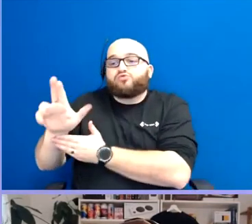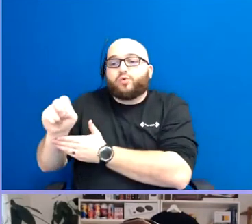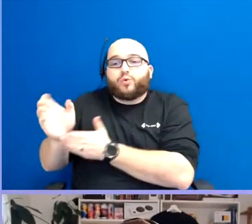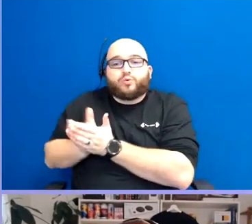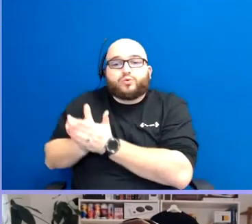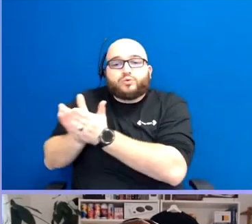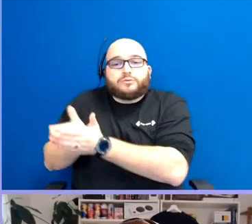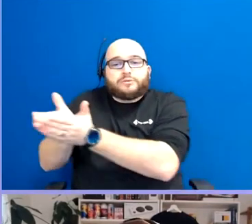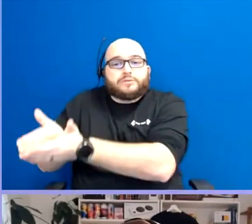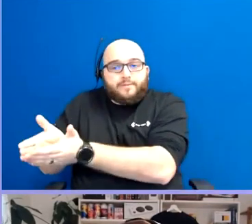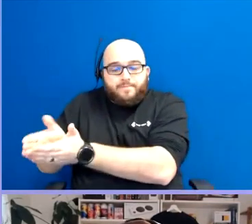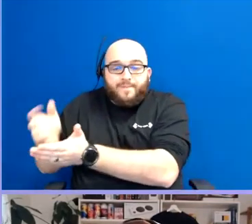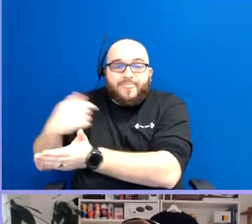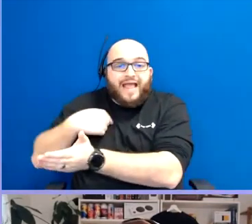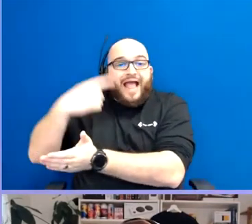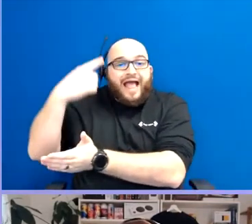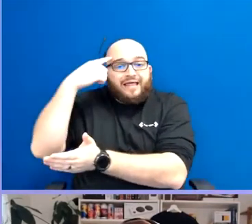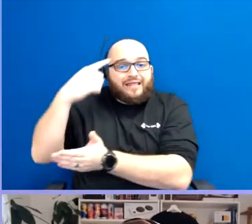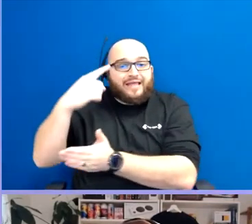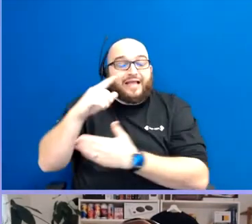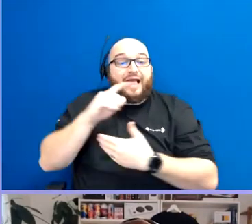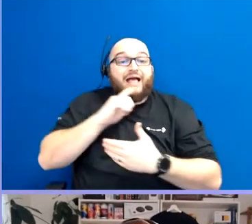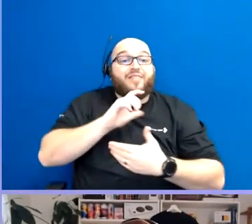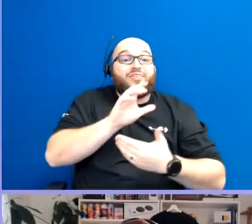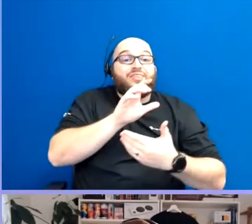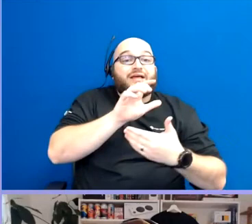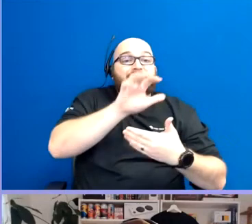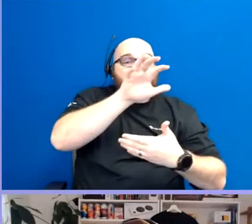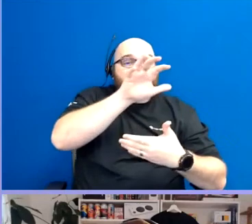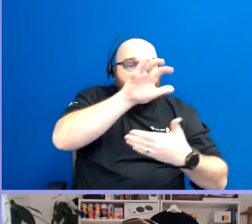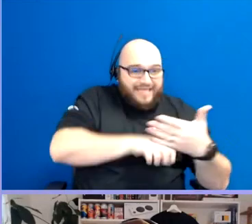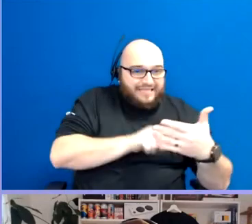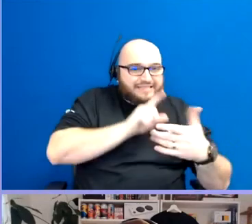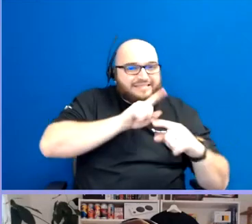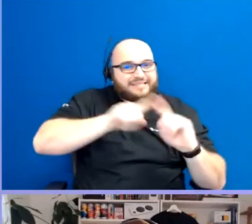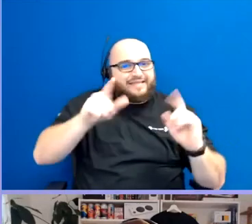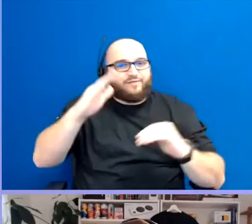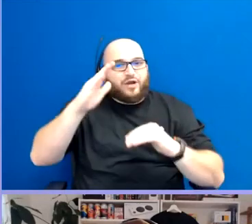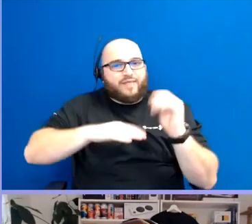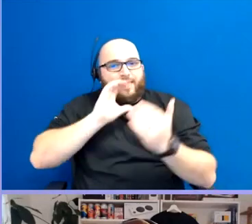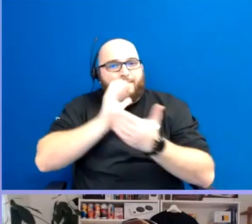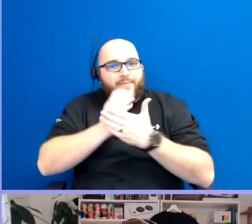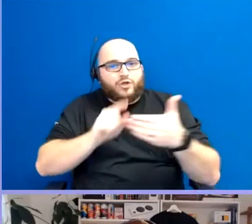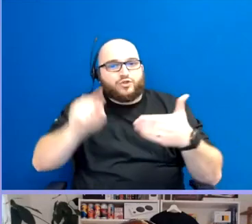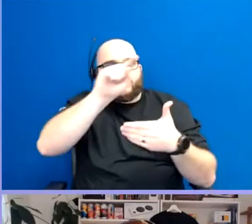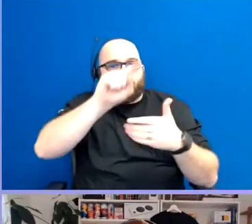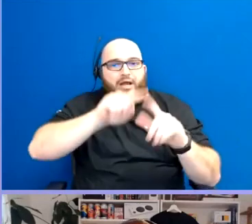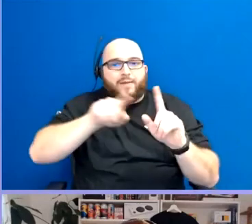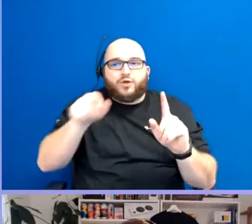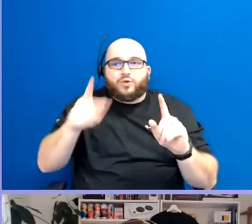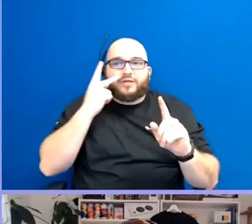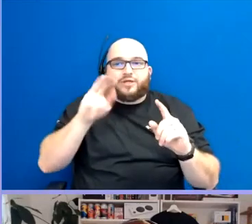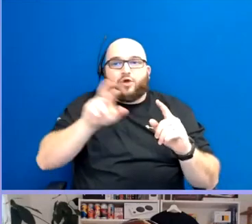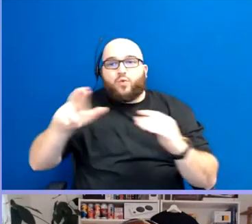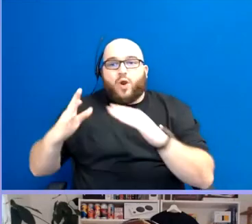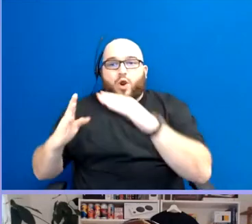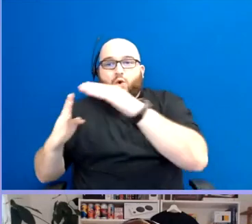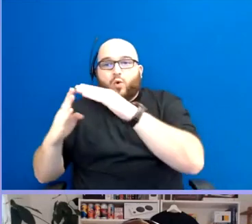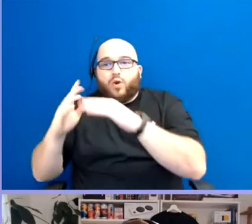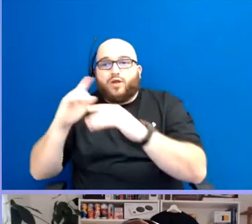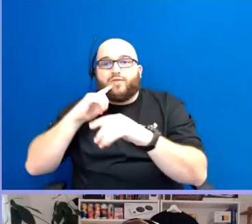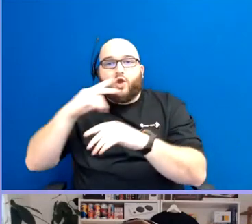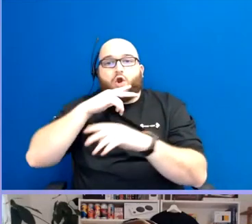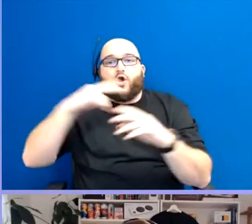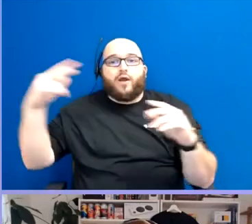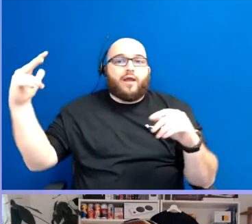I think the alt texts are different from the headings, but as you can see in the right corner, they are cut off. So